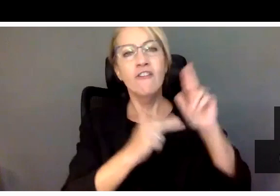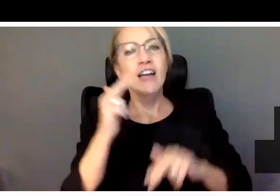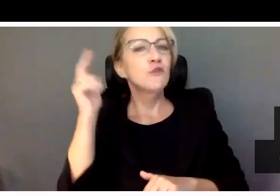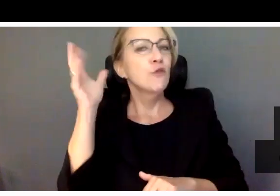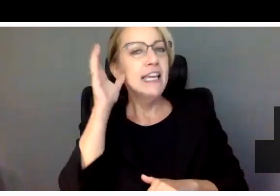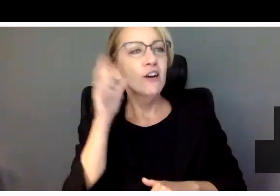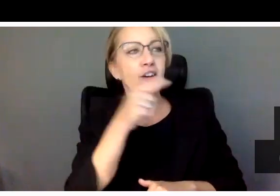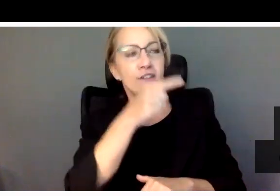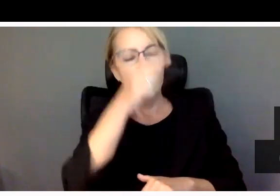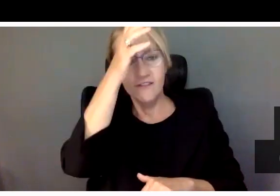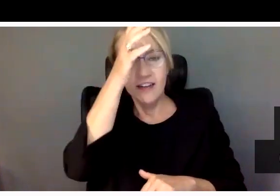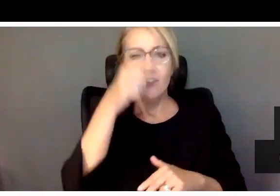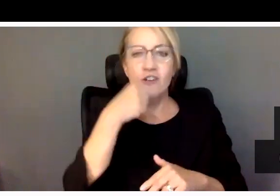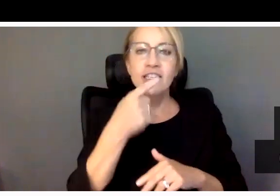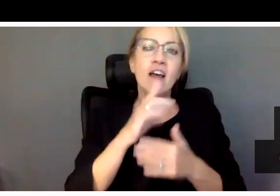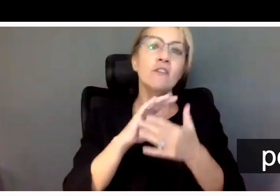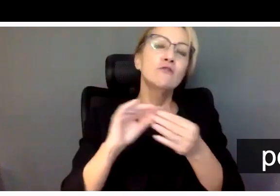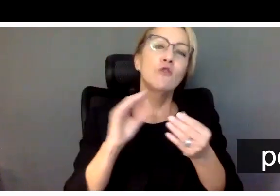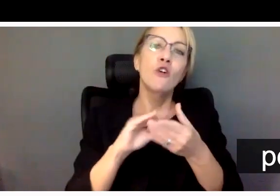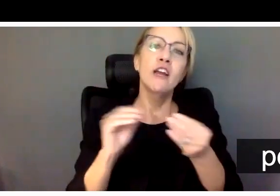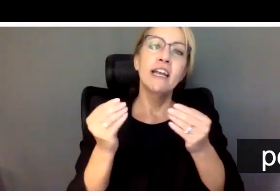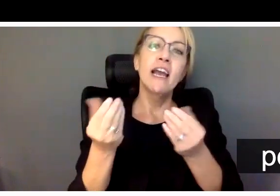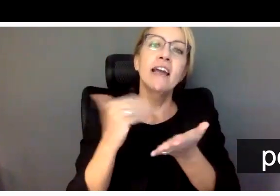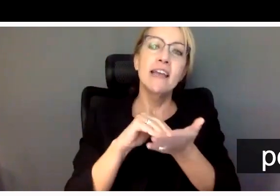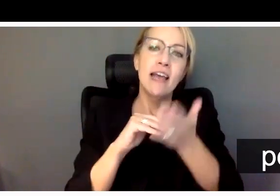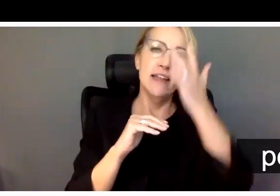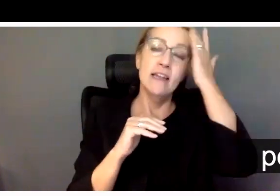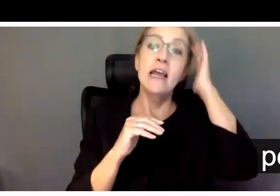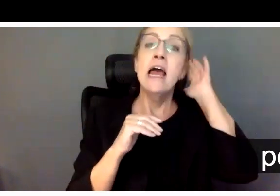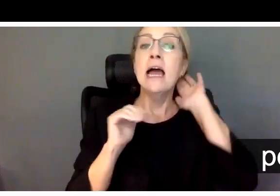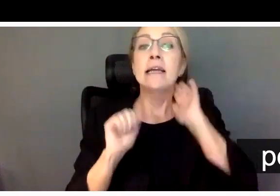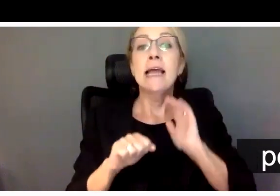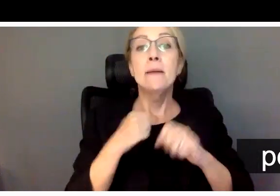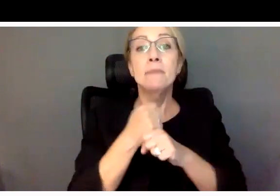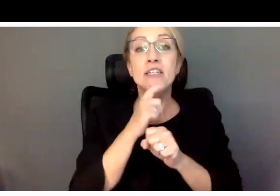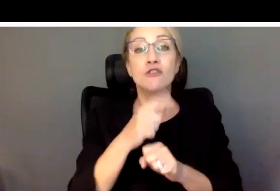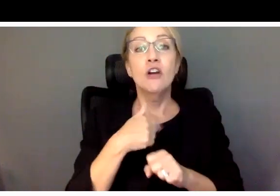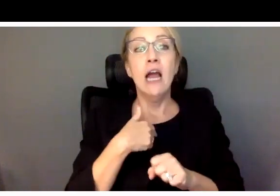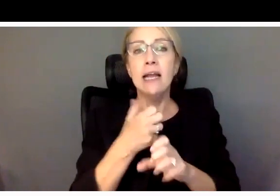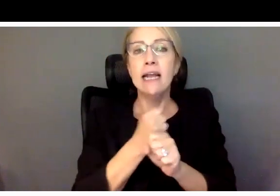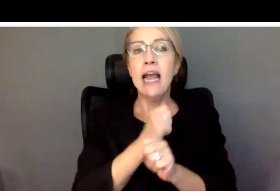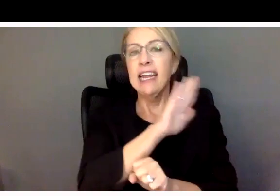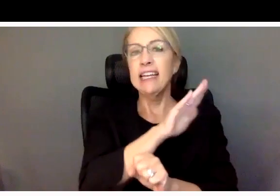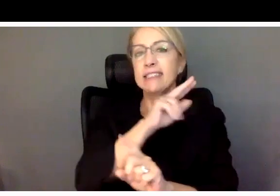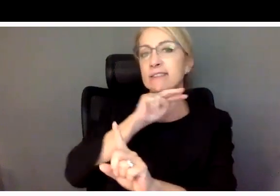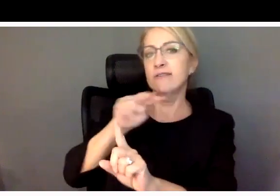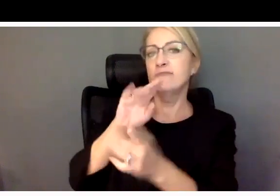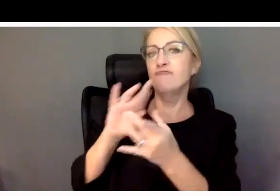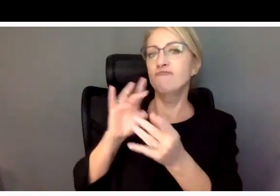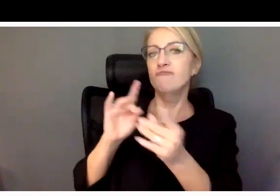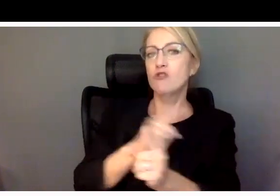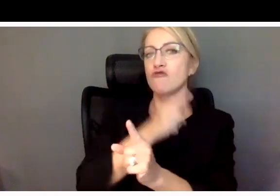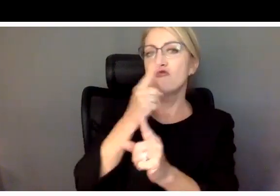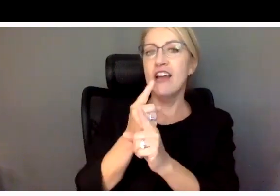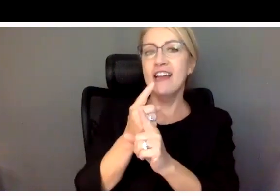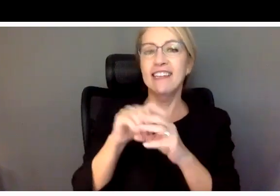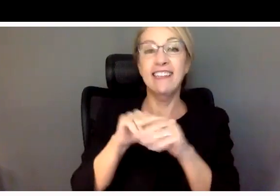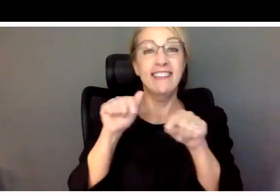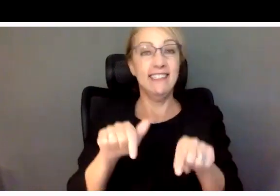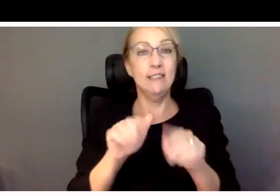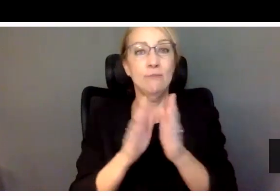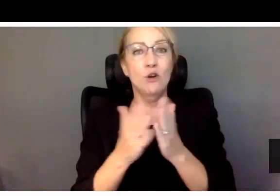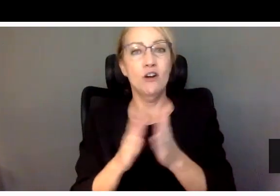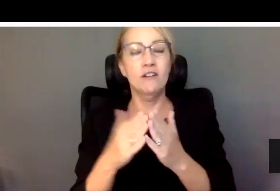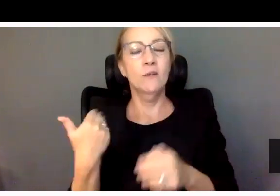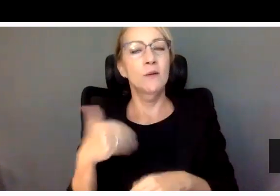again, so I could make sure to get his perspective right in this book. And it is remarkable to me that my